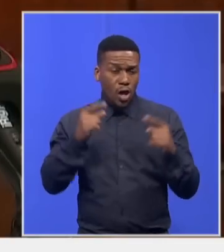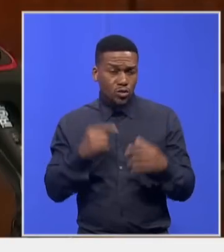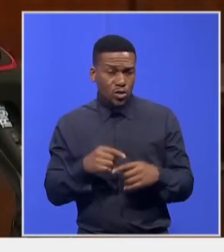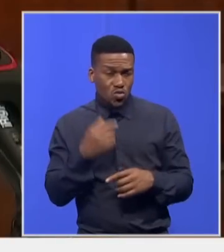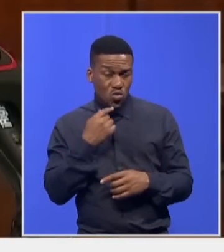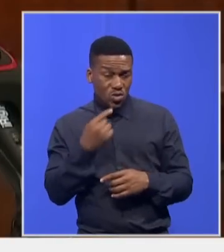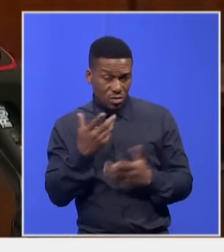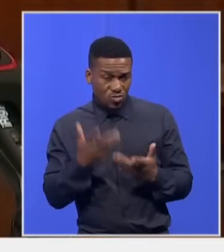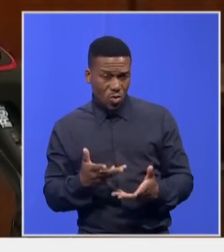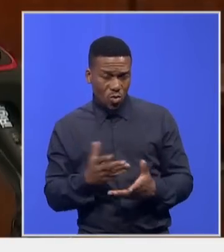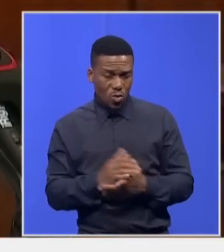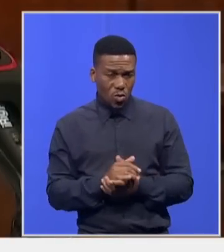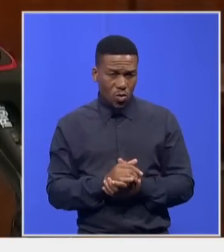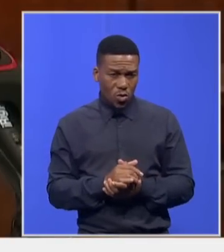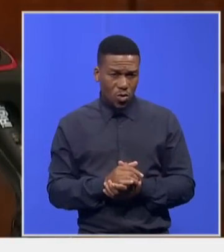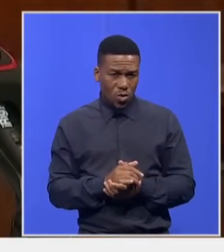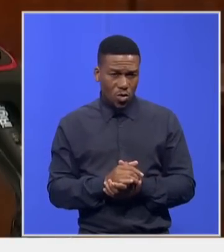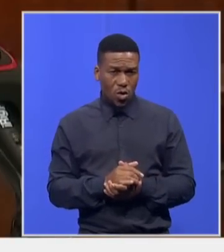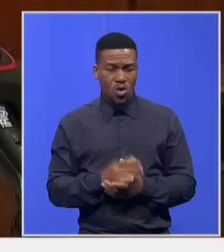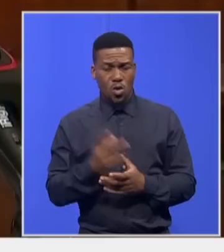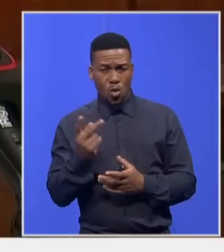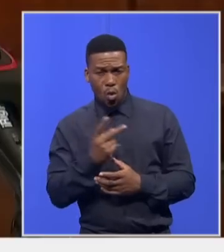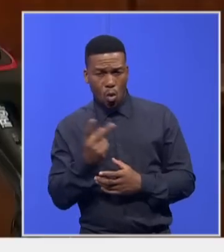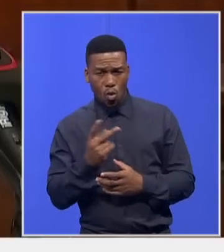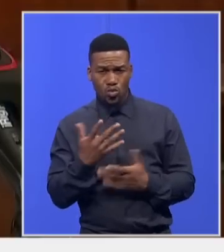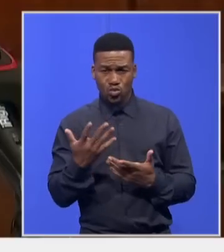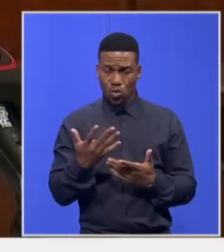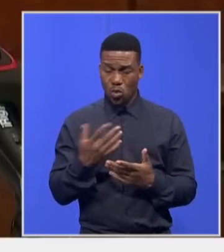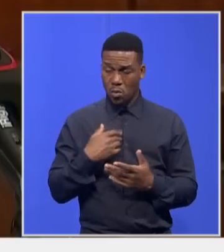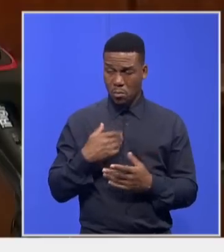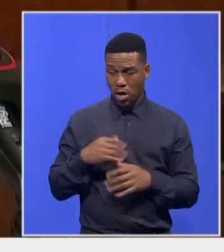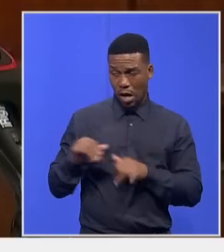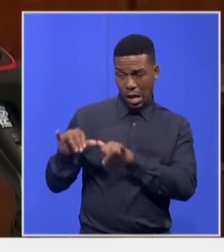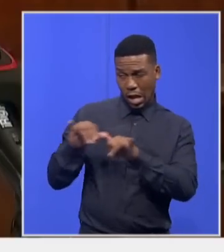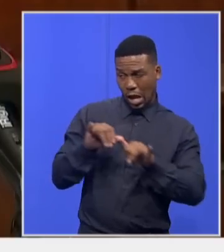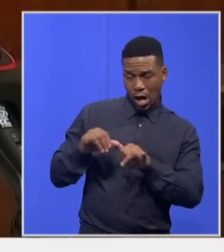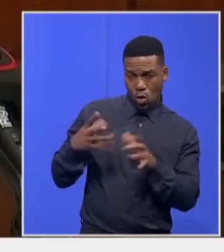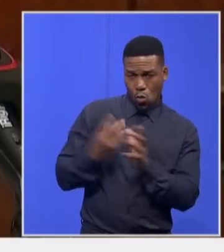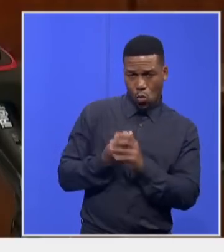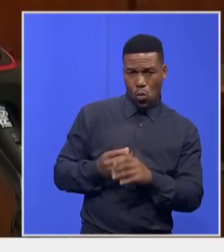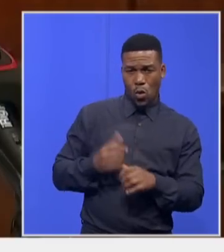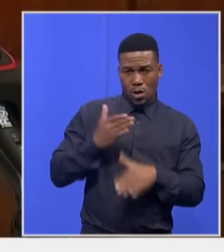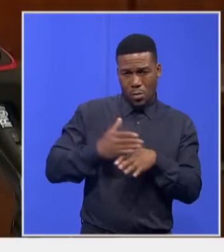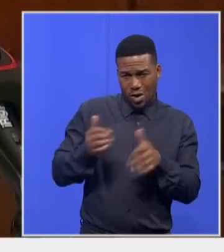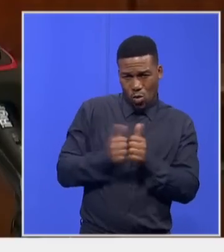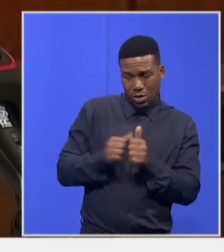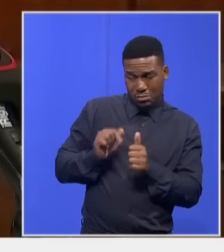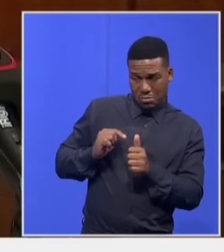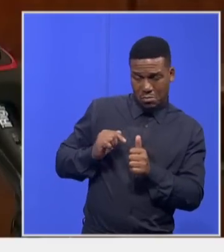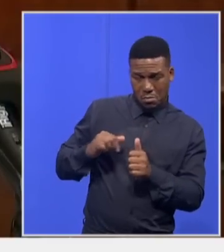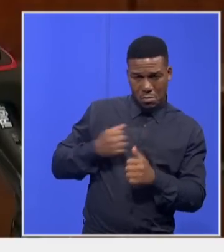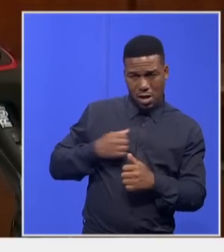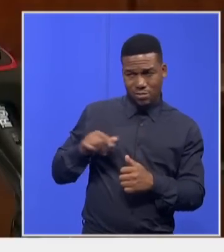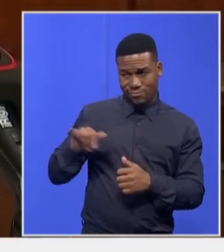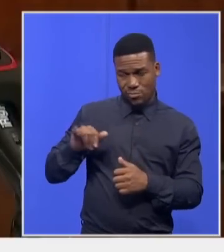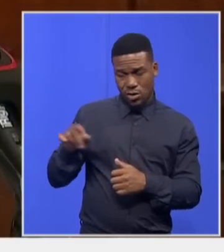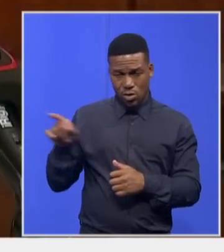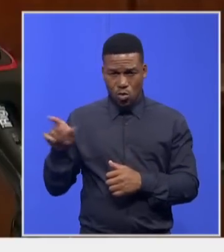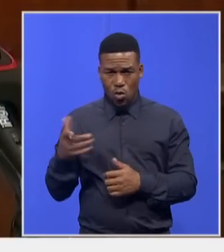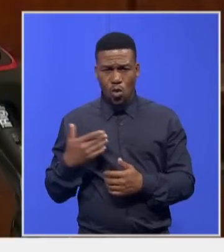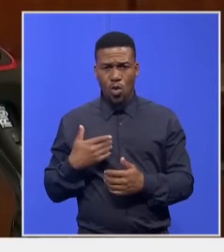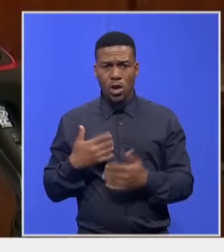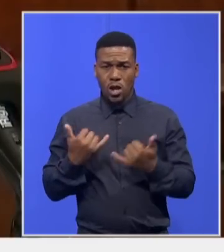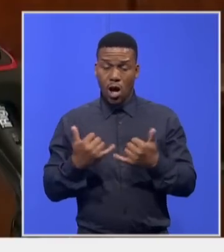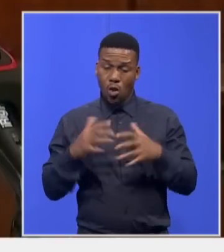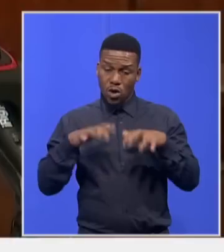disaster? Also, in line with what my colleague asked there around the fact that you are going to be approaching cabinet